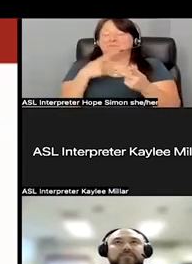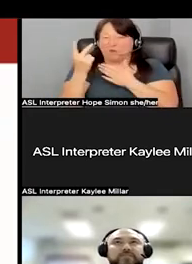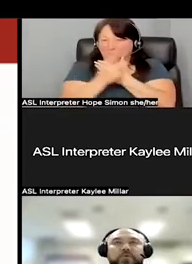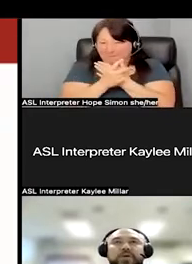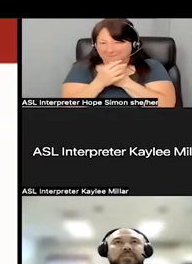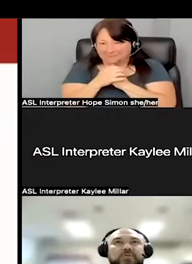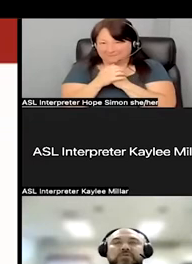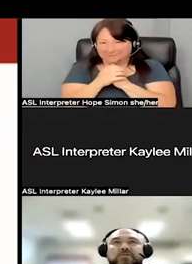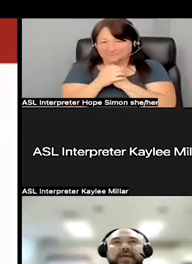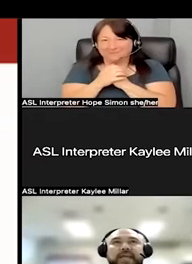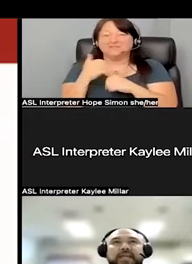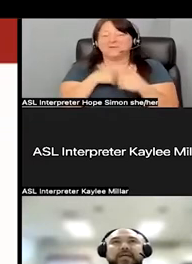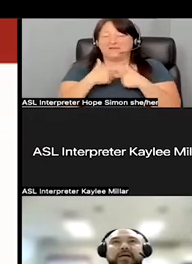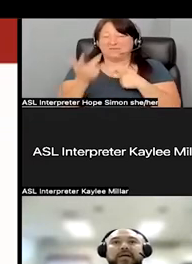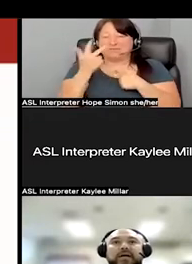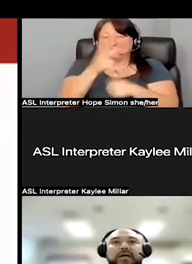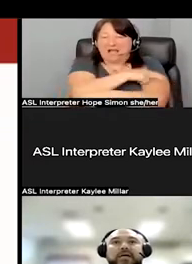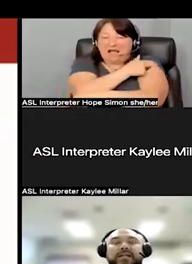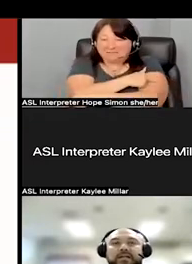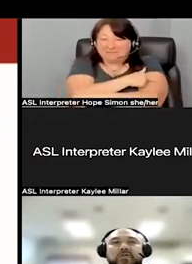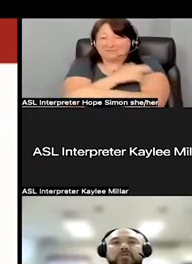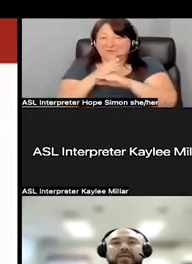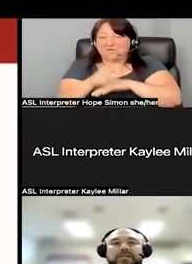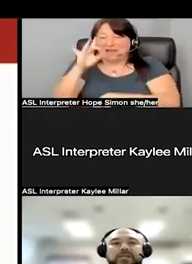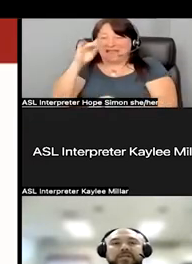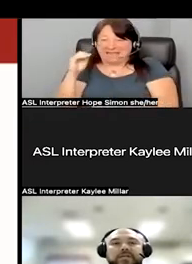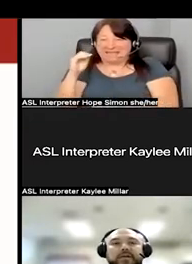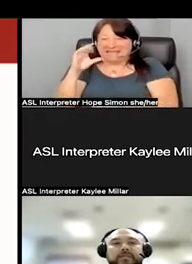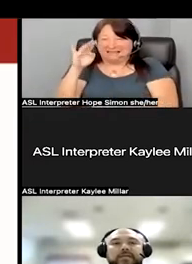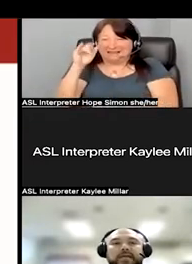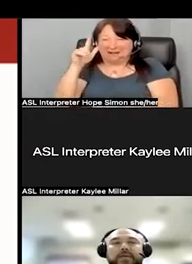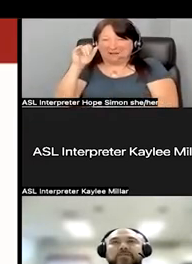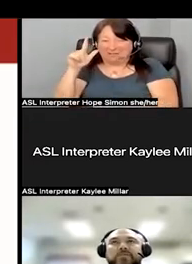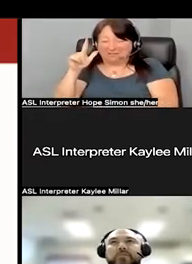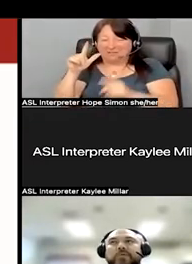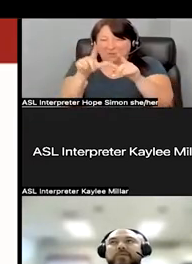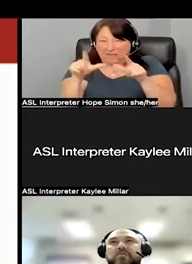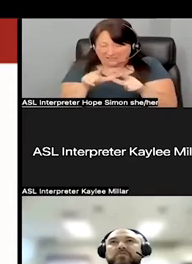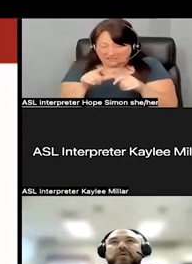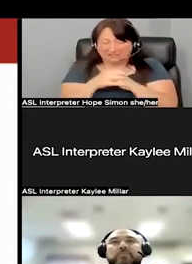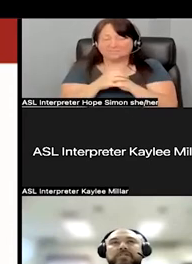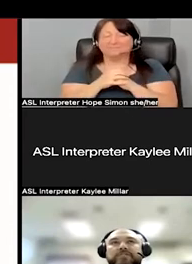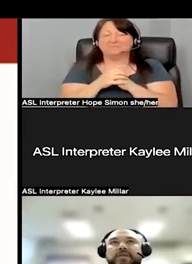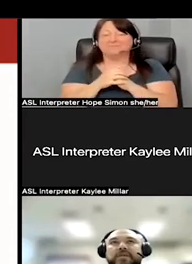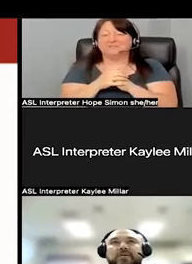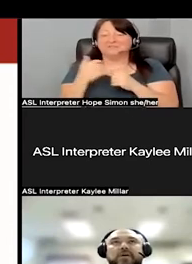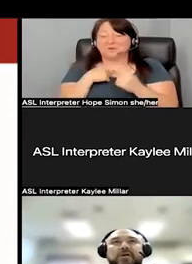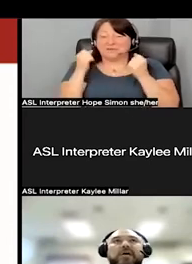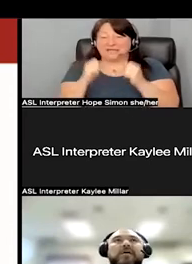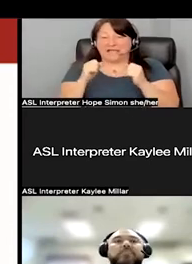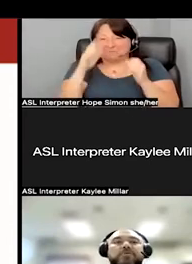of 3 hospitals and over 80 clinical locations. And by doing that, what we can do is we can budget for the